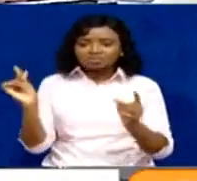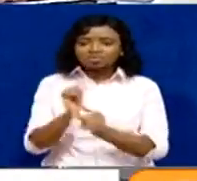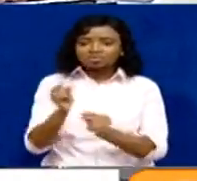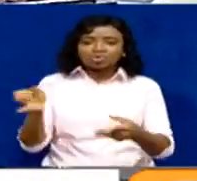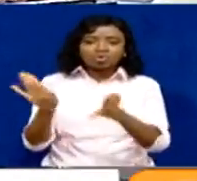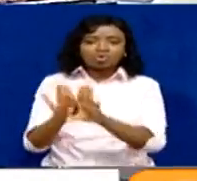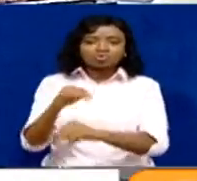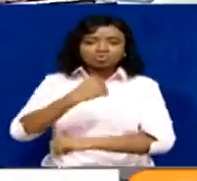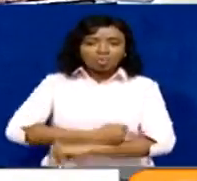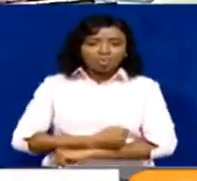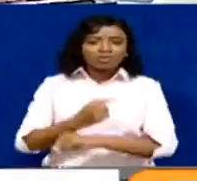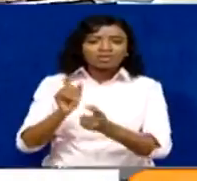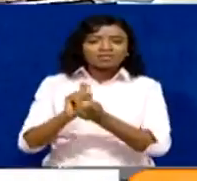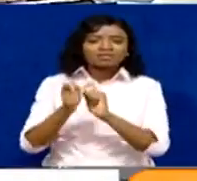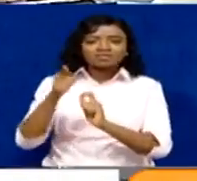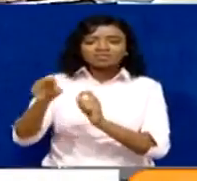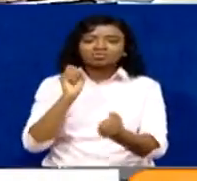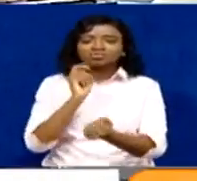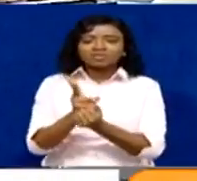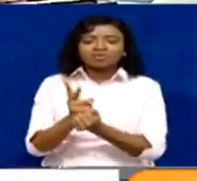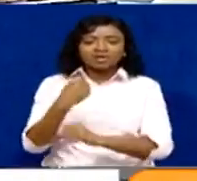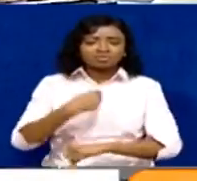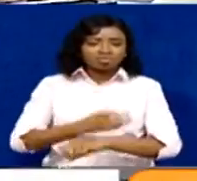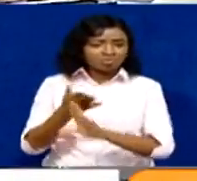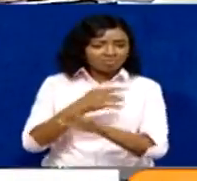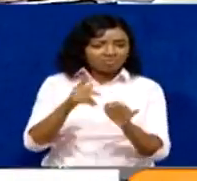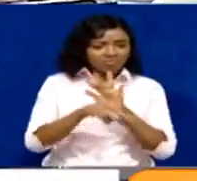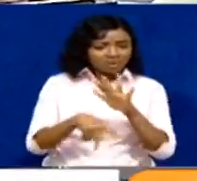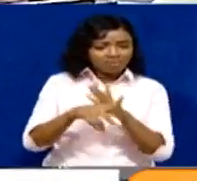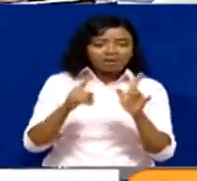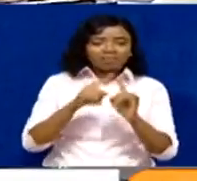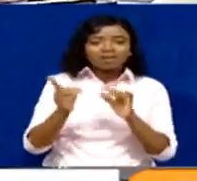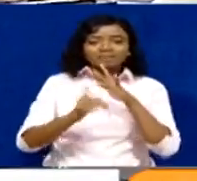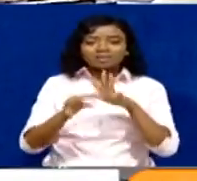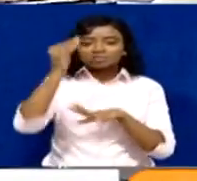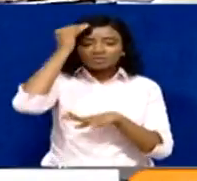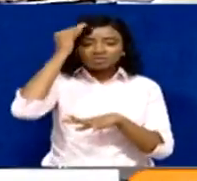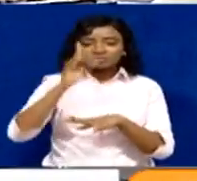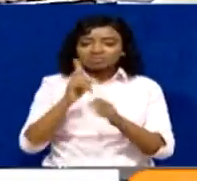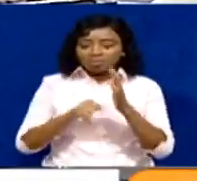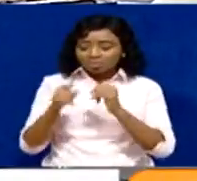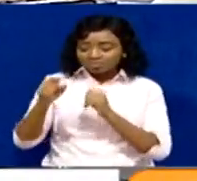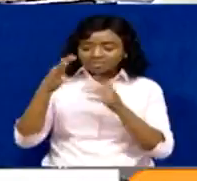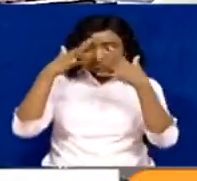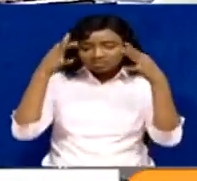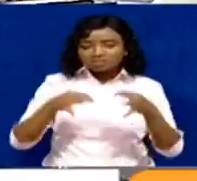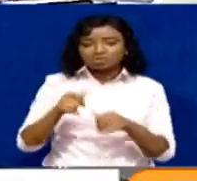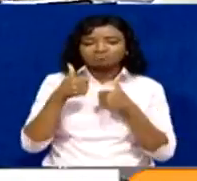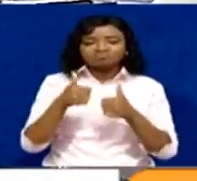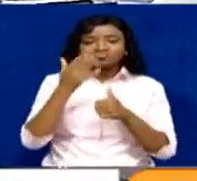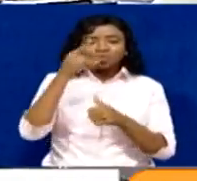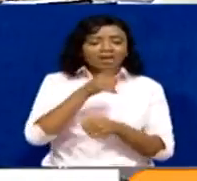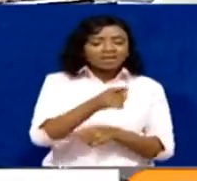and convert it into a junior secondary school. The Ministry of Education is, however, defending the decision to shut down the school, arguing that it